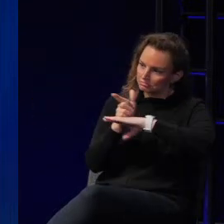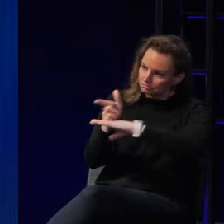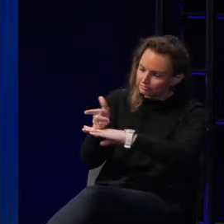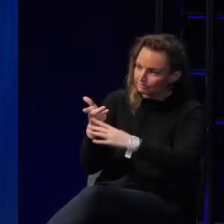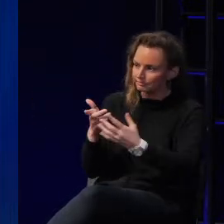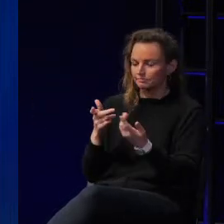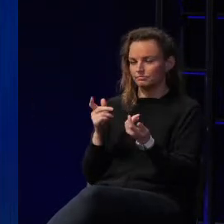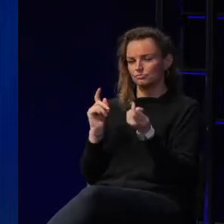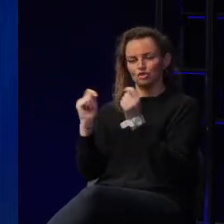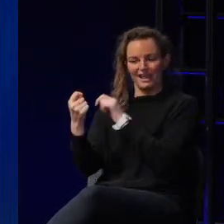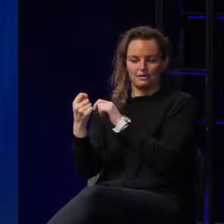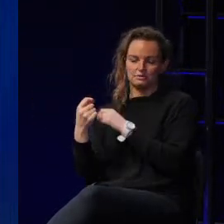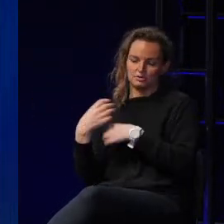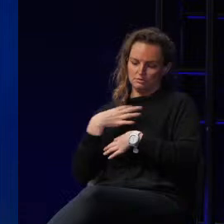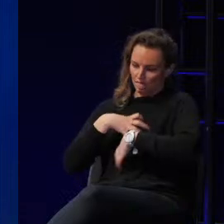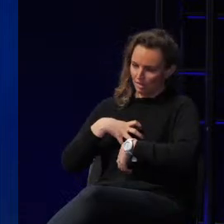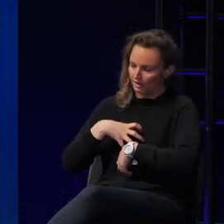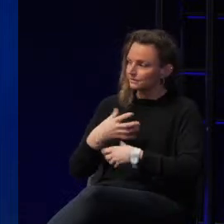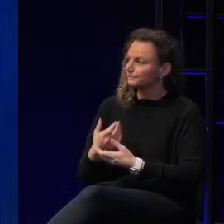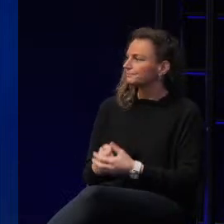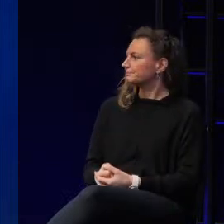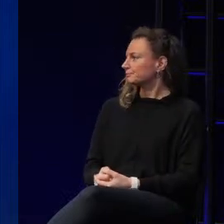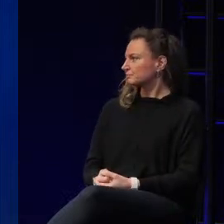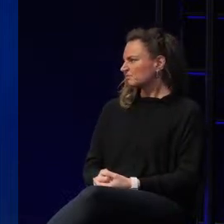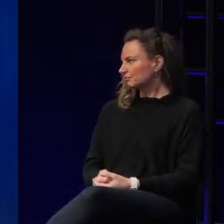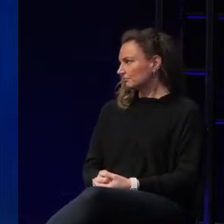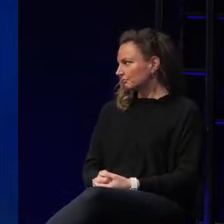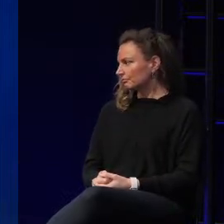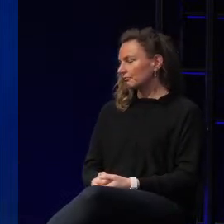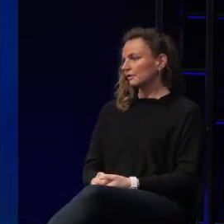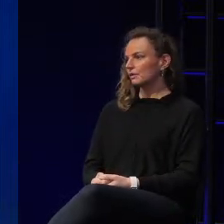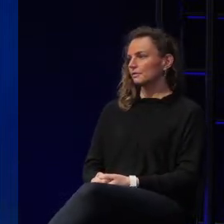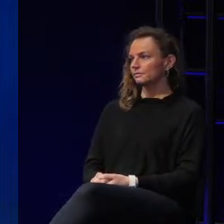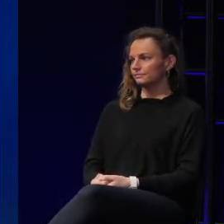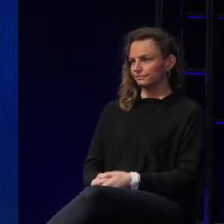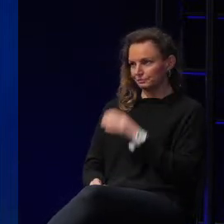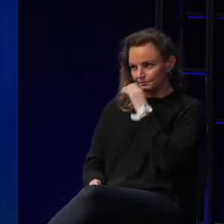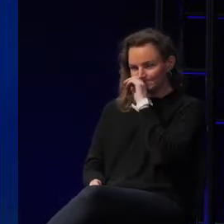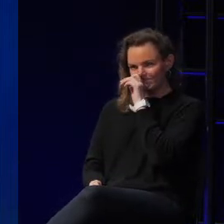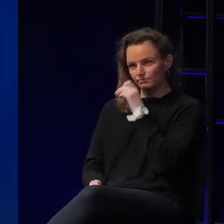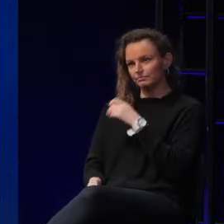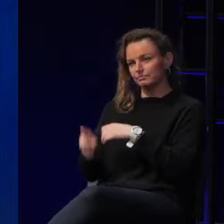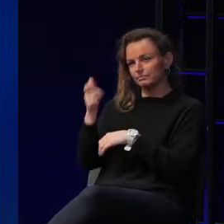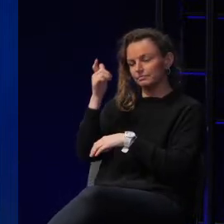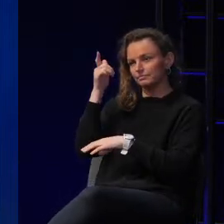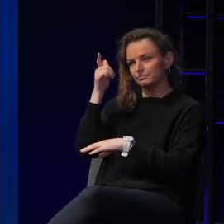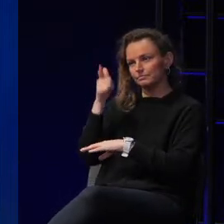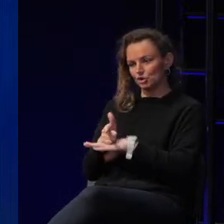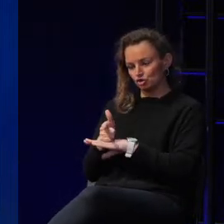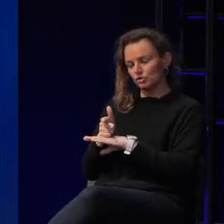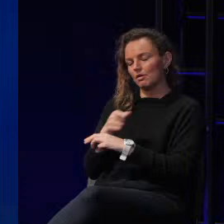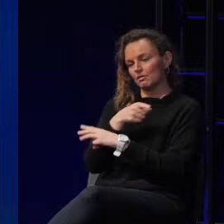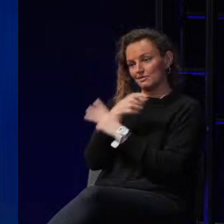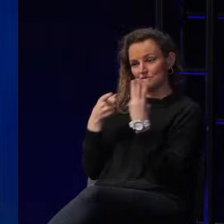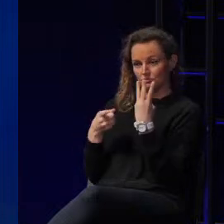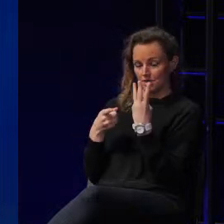an adjustment. But I like to think that a shot is three things. It's